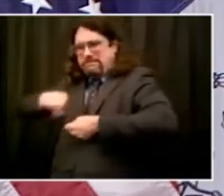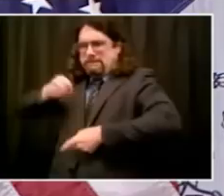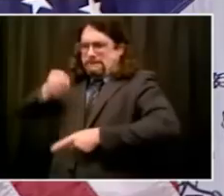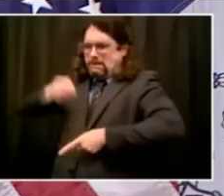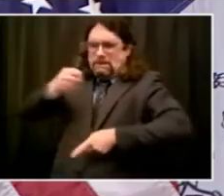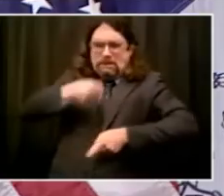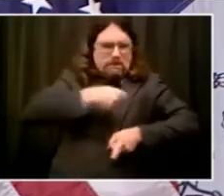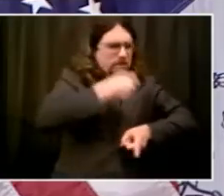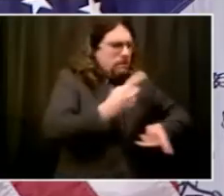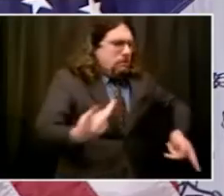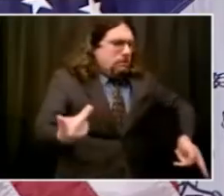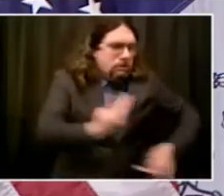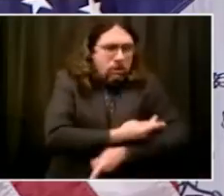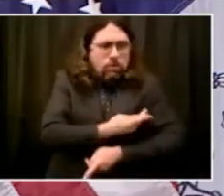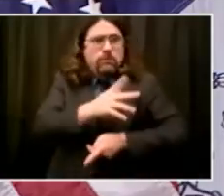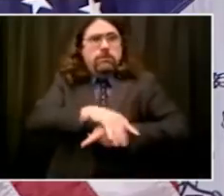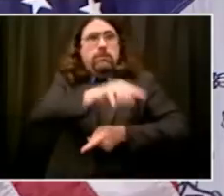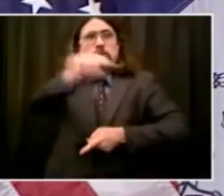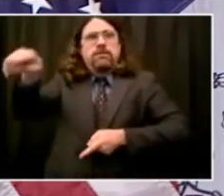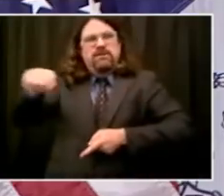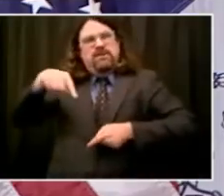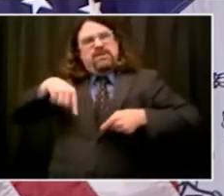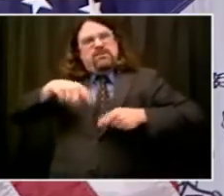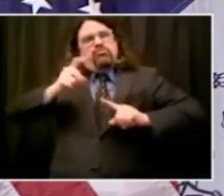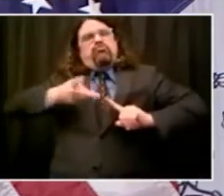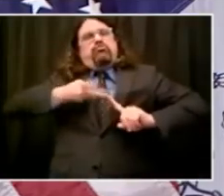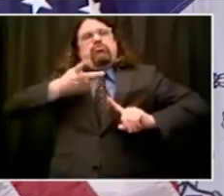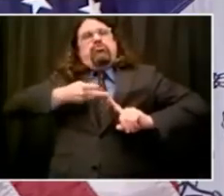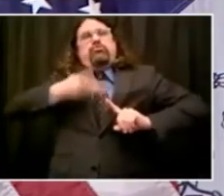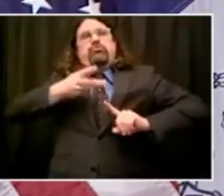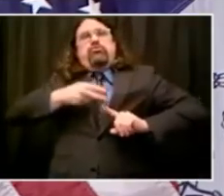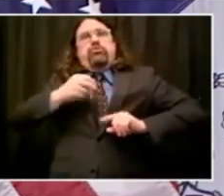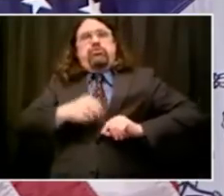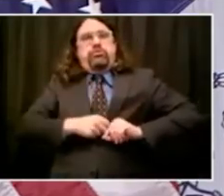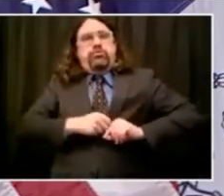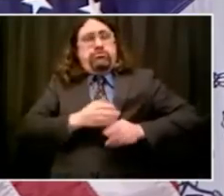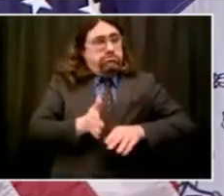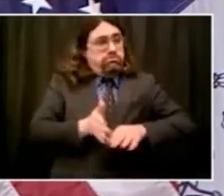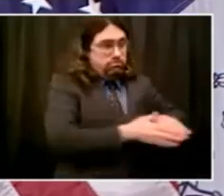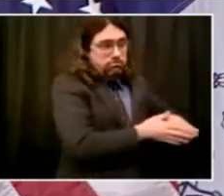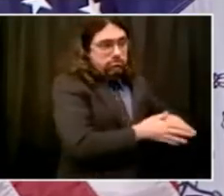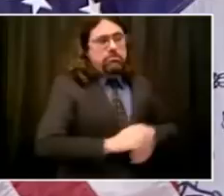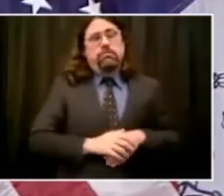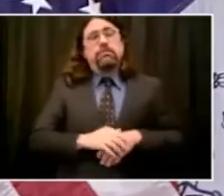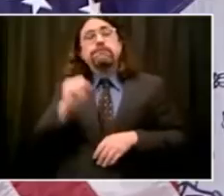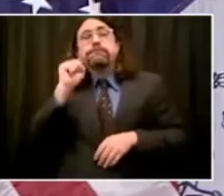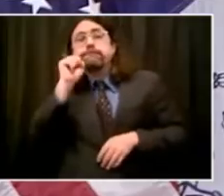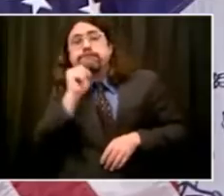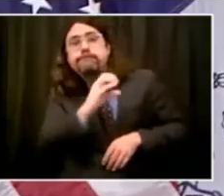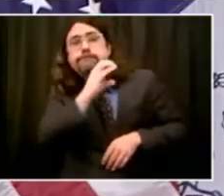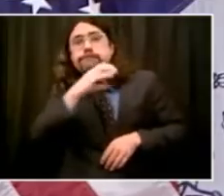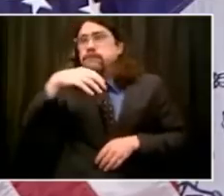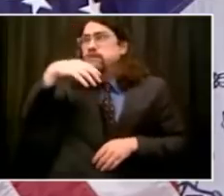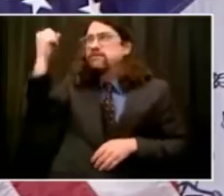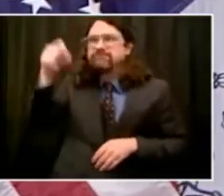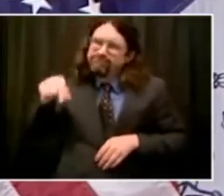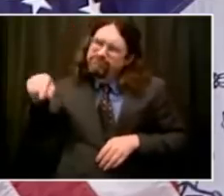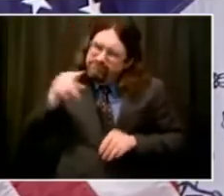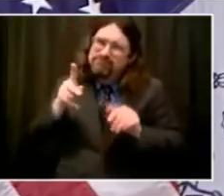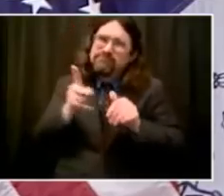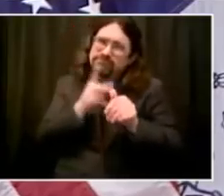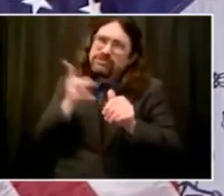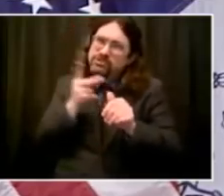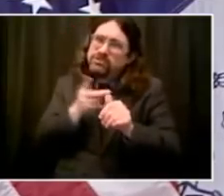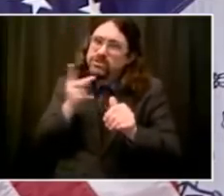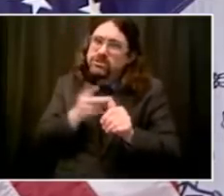So there's still a priority structure in place. Let me turn first to Dr. Barbeau on the